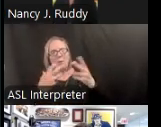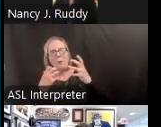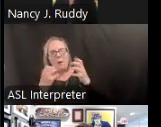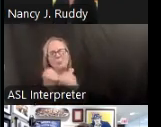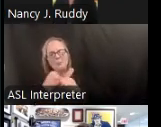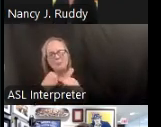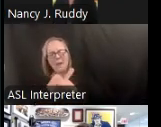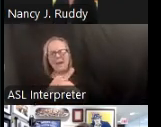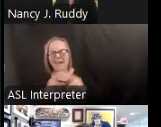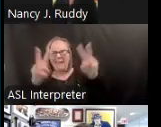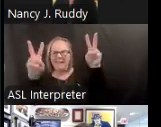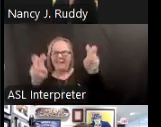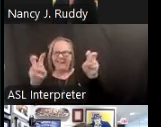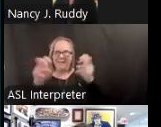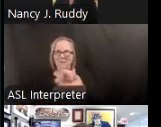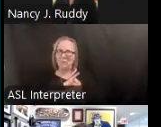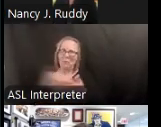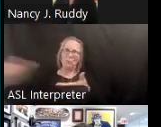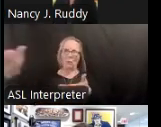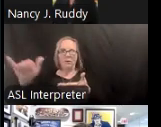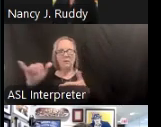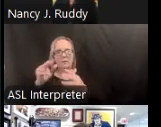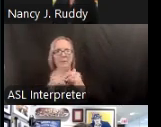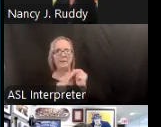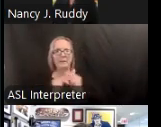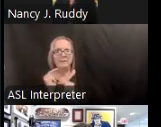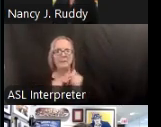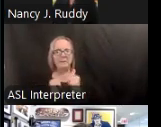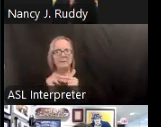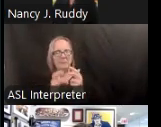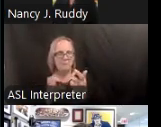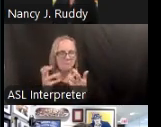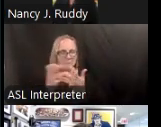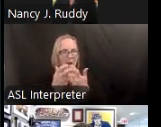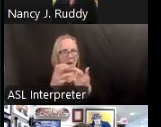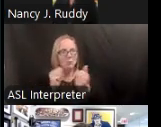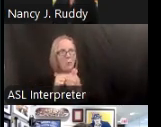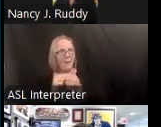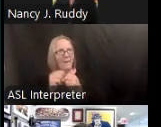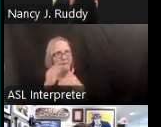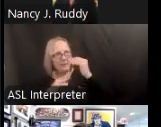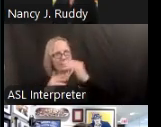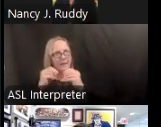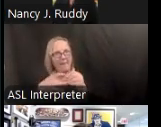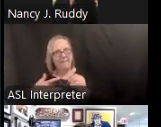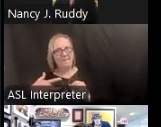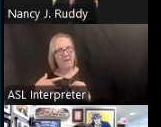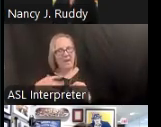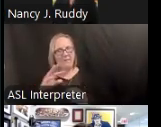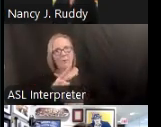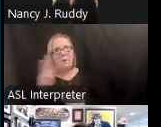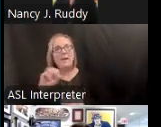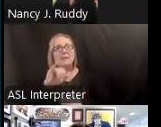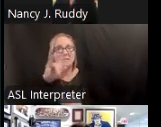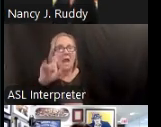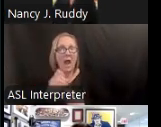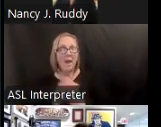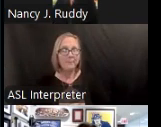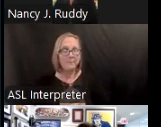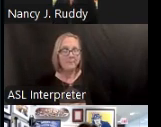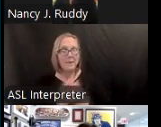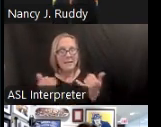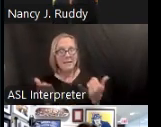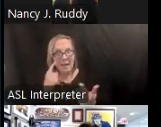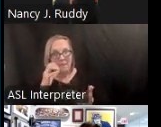quintessentially New York building that is compatible with the local West Side context. As you'll see in this next